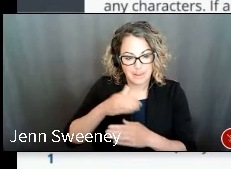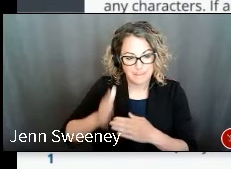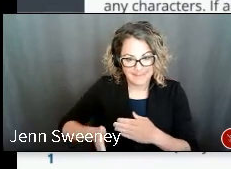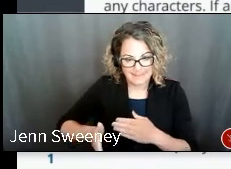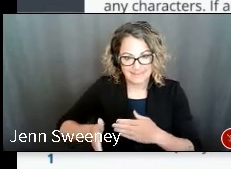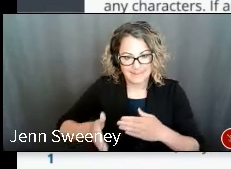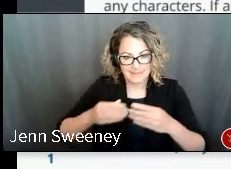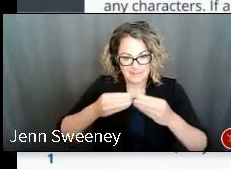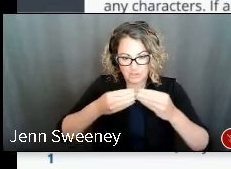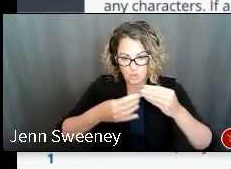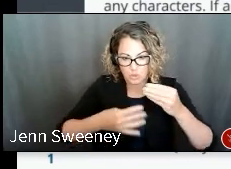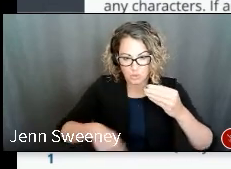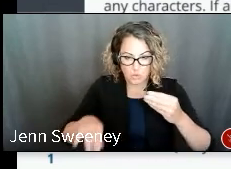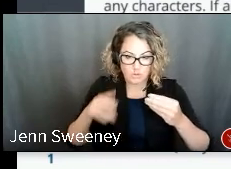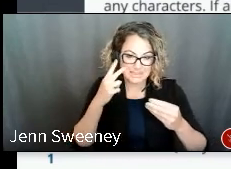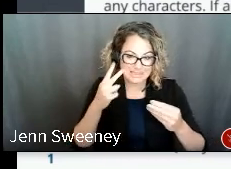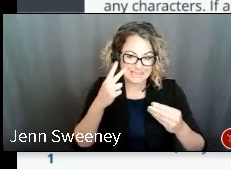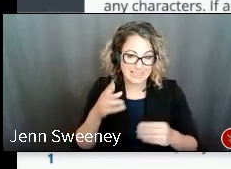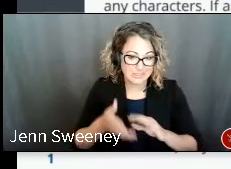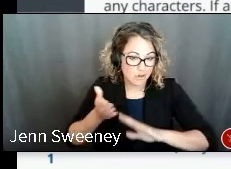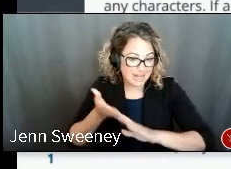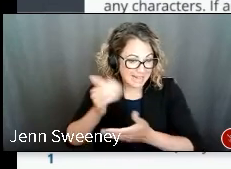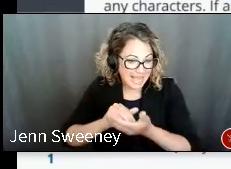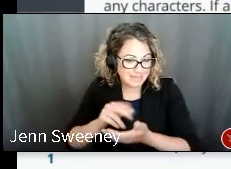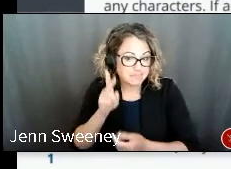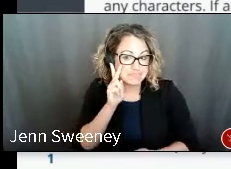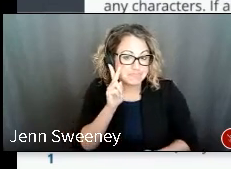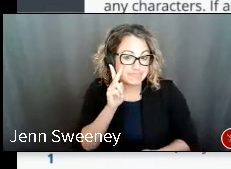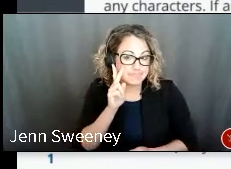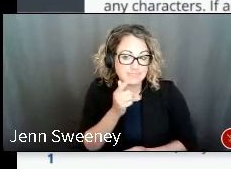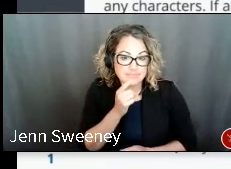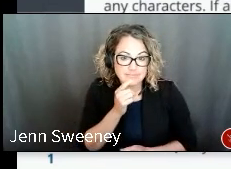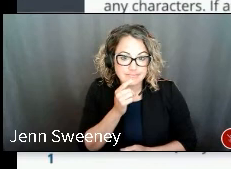Sure, all good, try again.